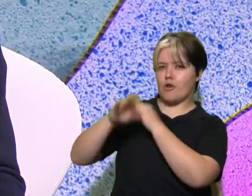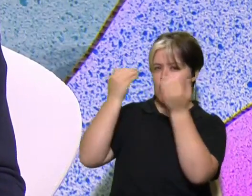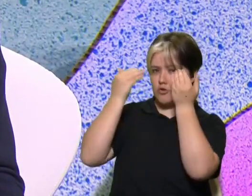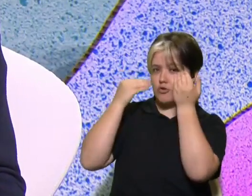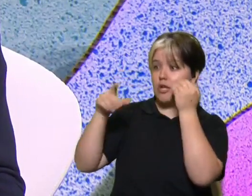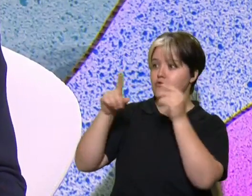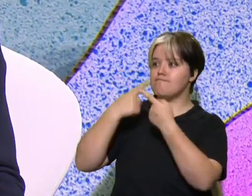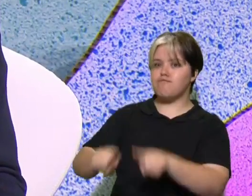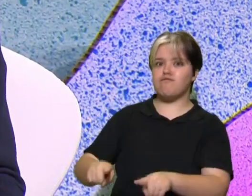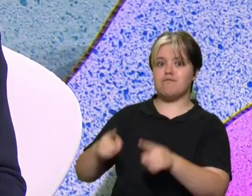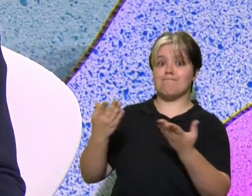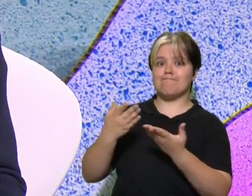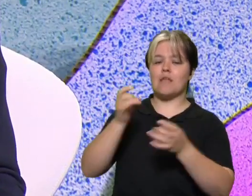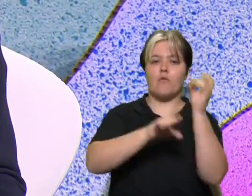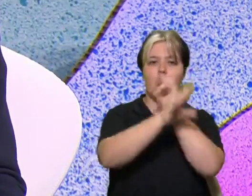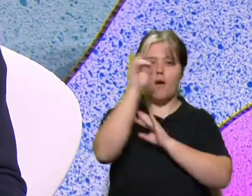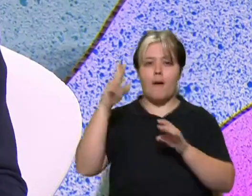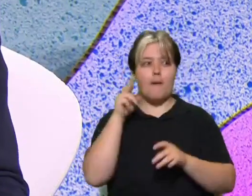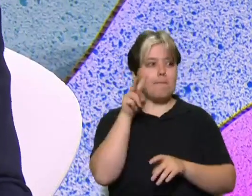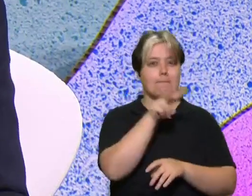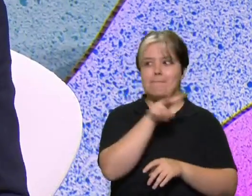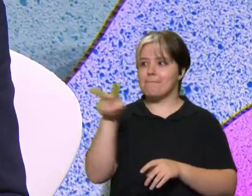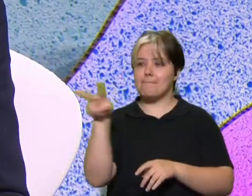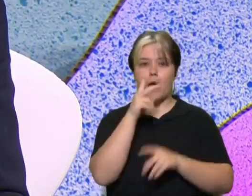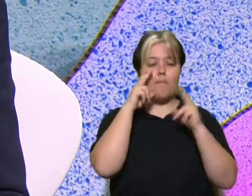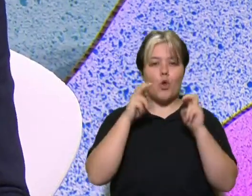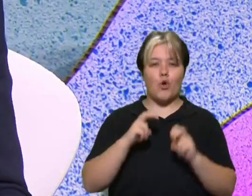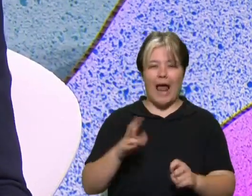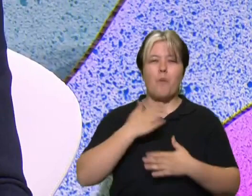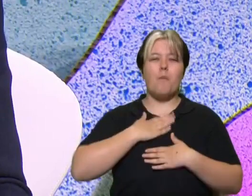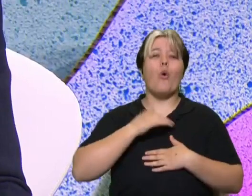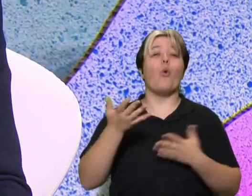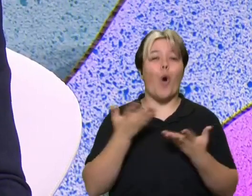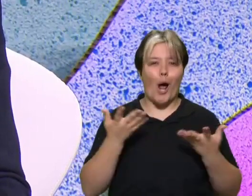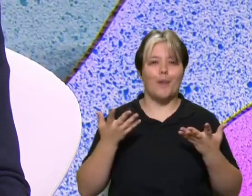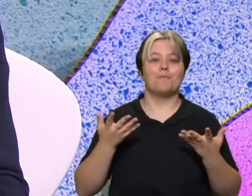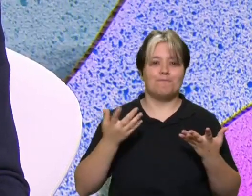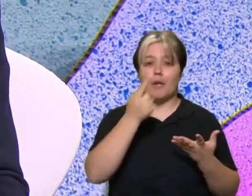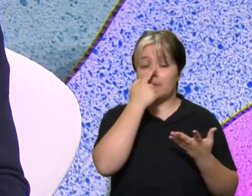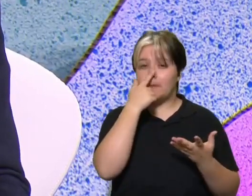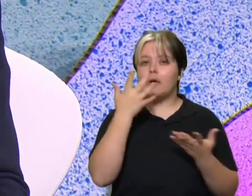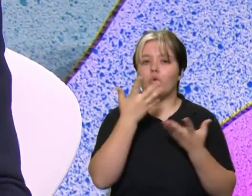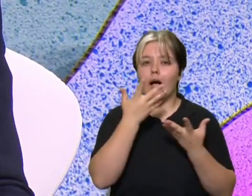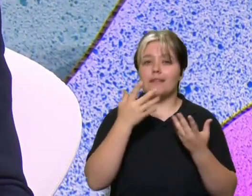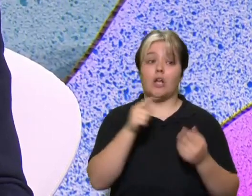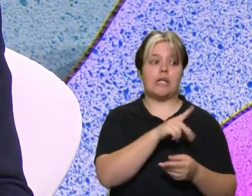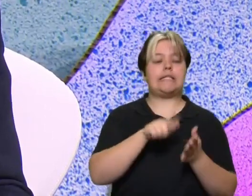data governance model is very different, and the EU is seeking what will be the model